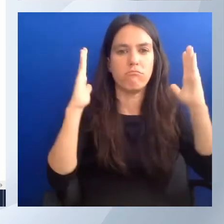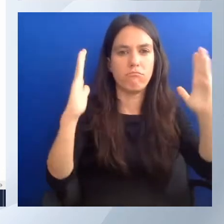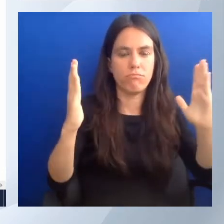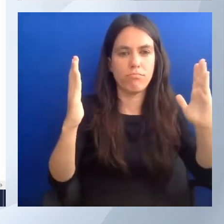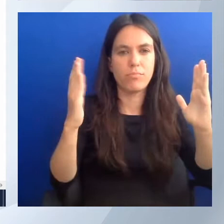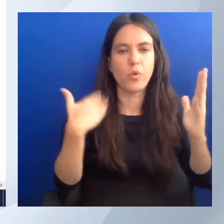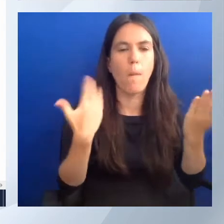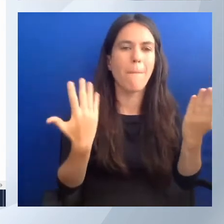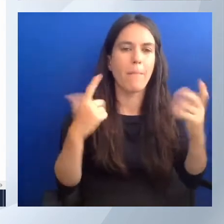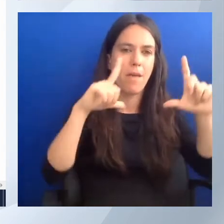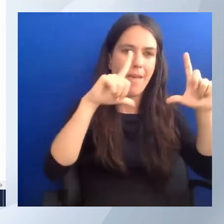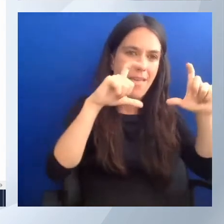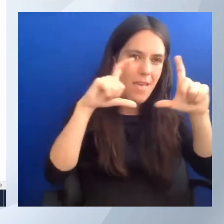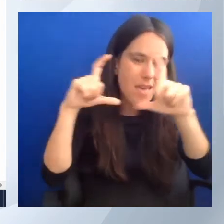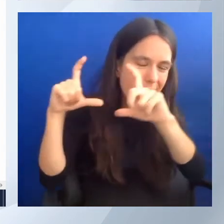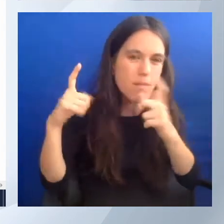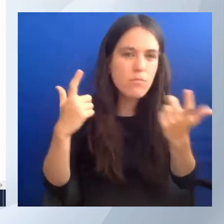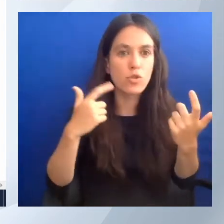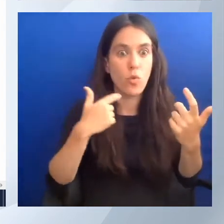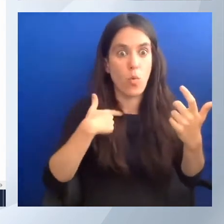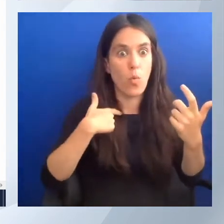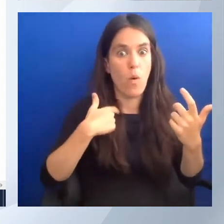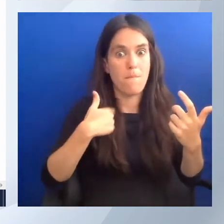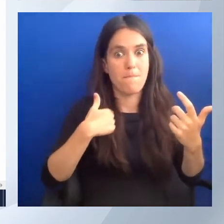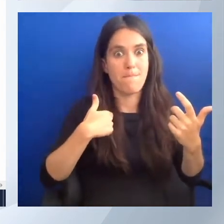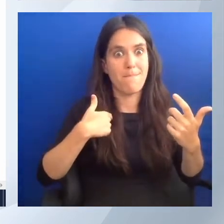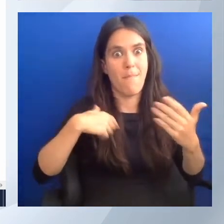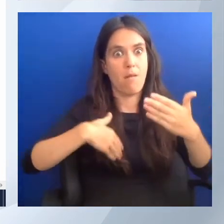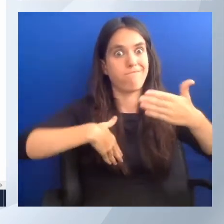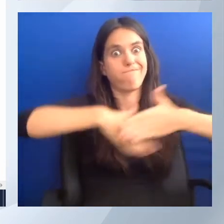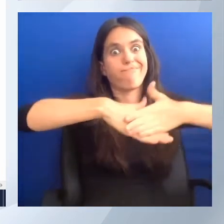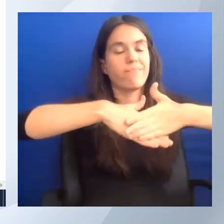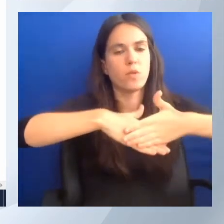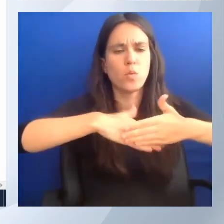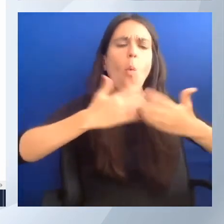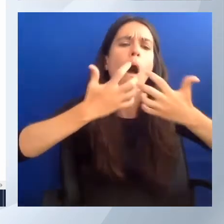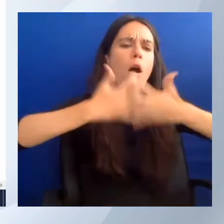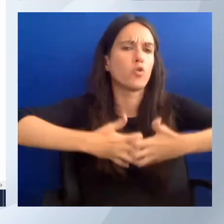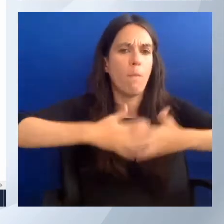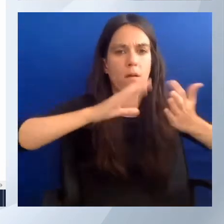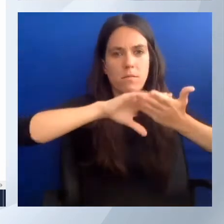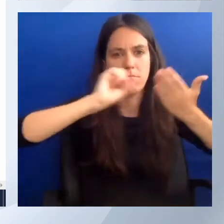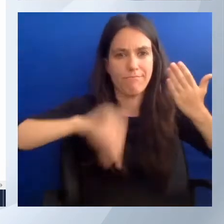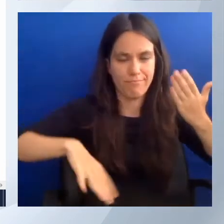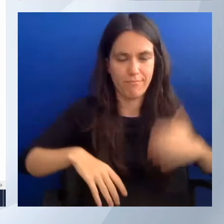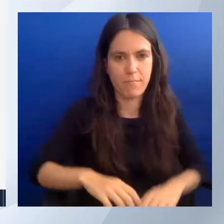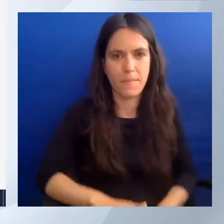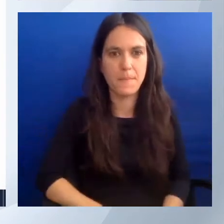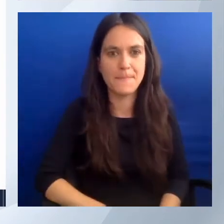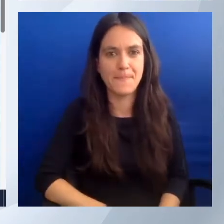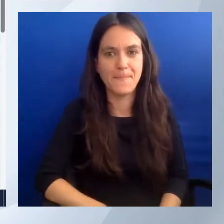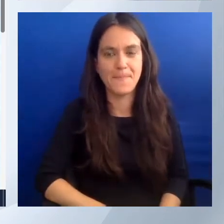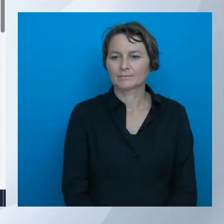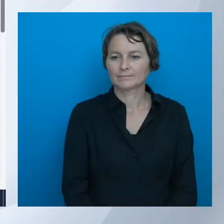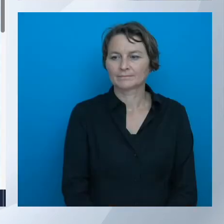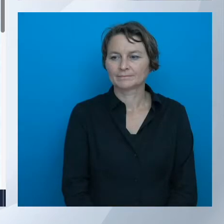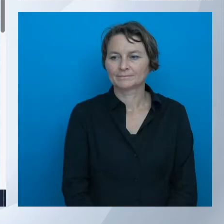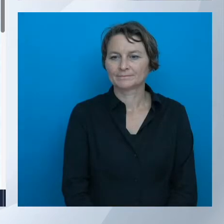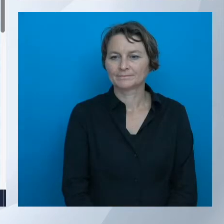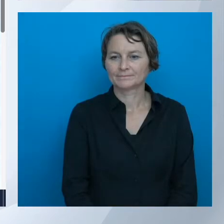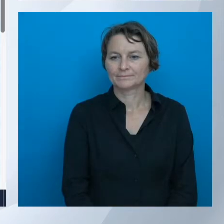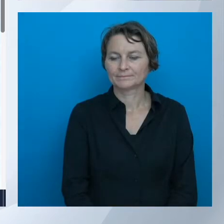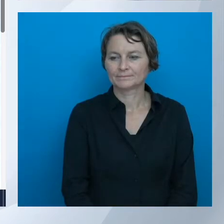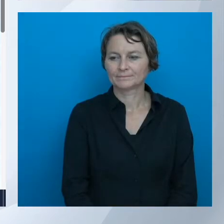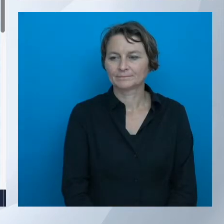HTML that is missing my cache policy, it will be automatically applied. Now, as you can imagine, if I go to my